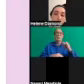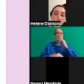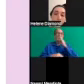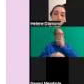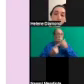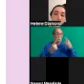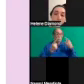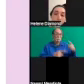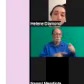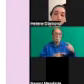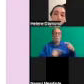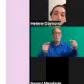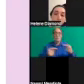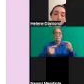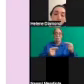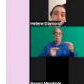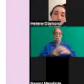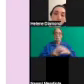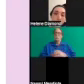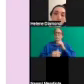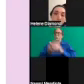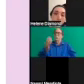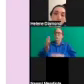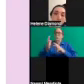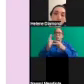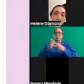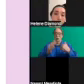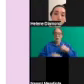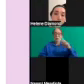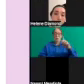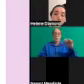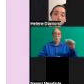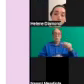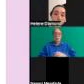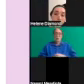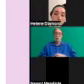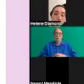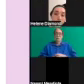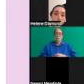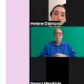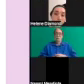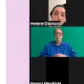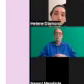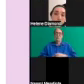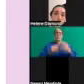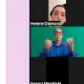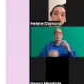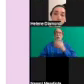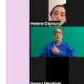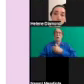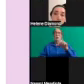And let's talk about what it means to have a disability, right? What our disabled experience